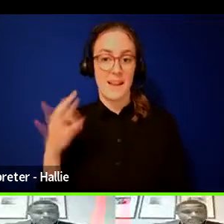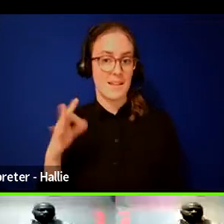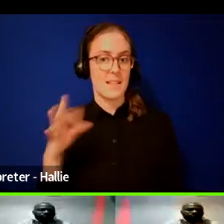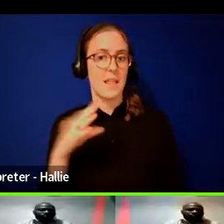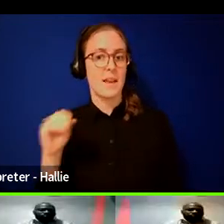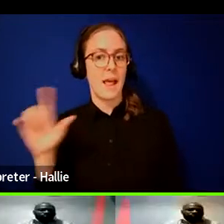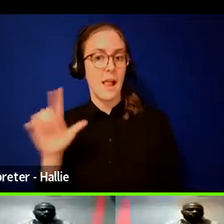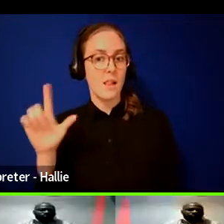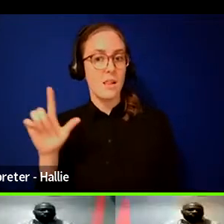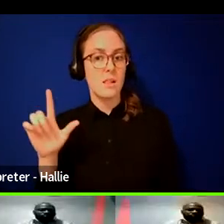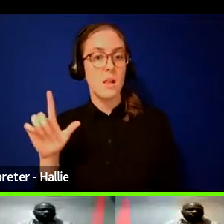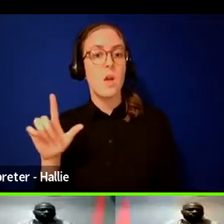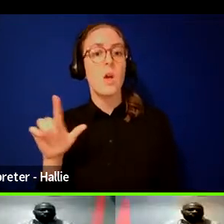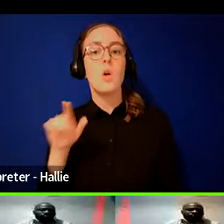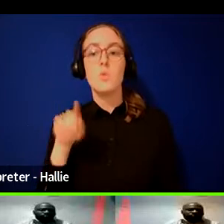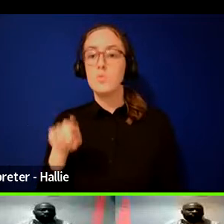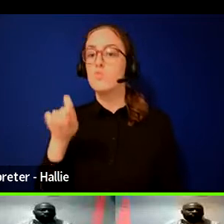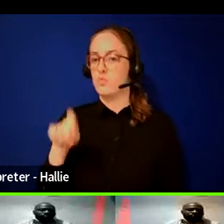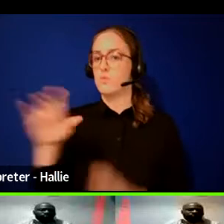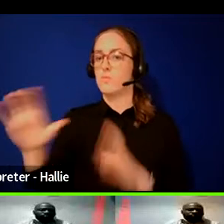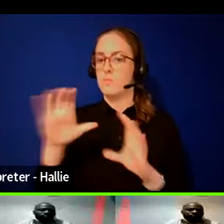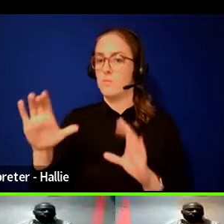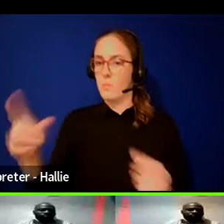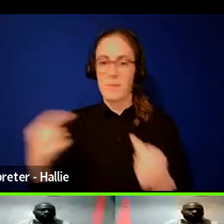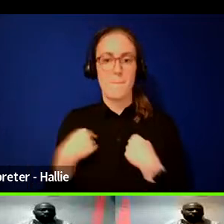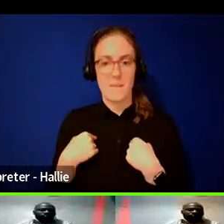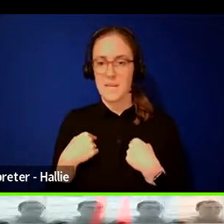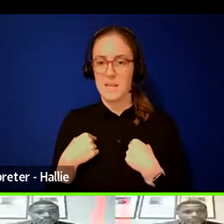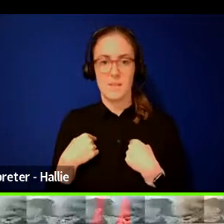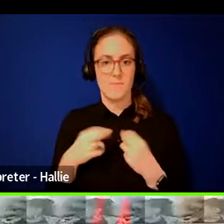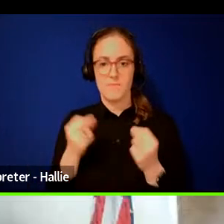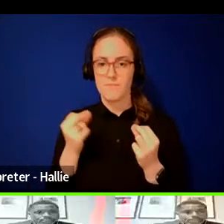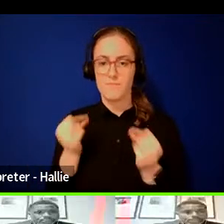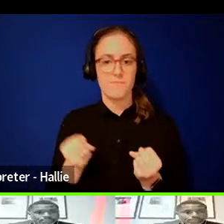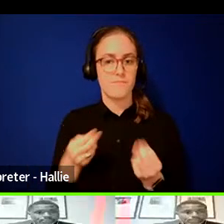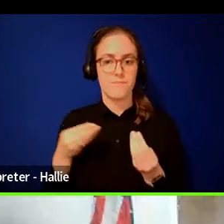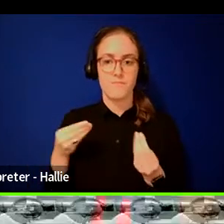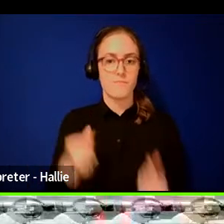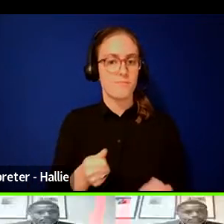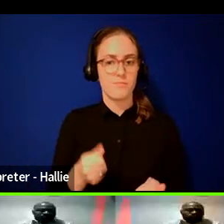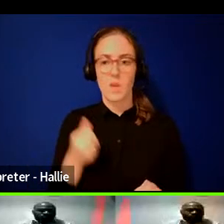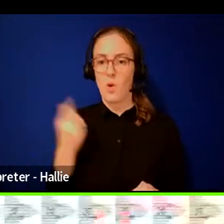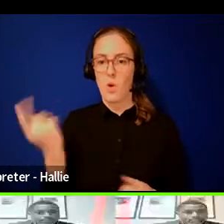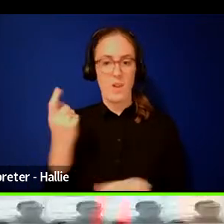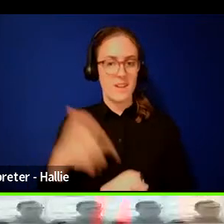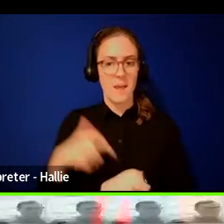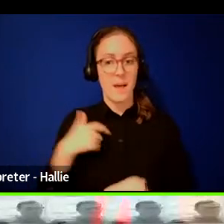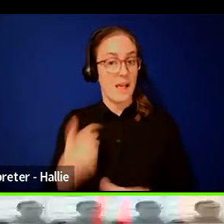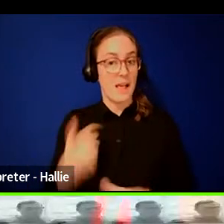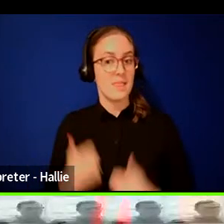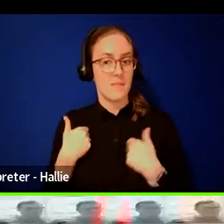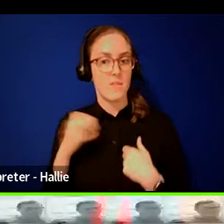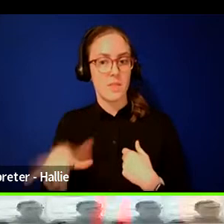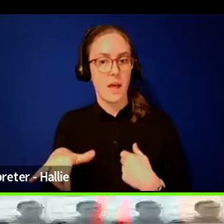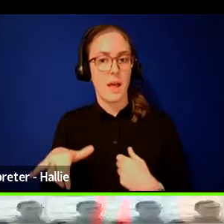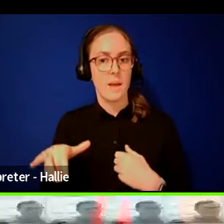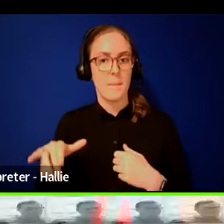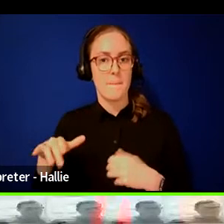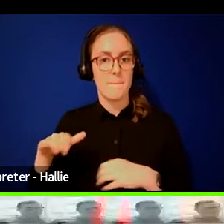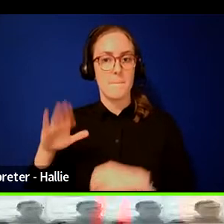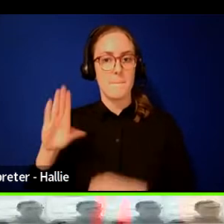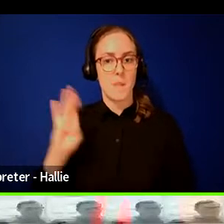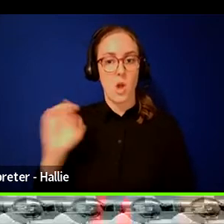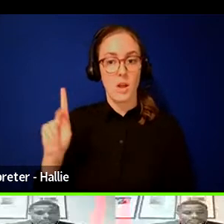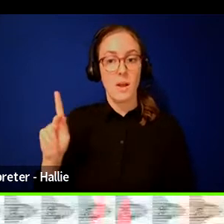are to communicate with me effectively at all times. I live on that block. My constituents have been